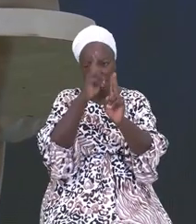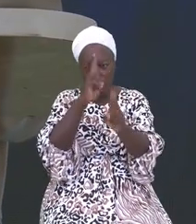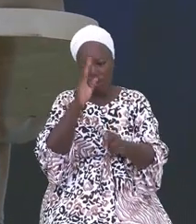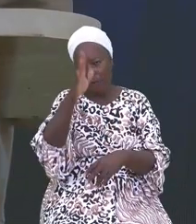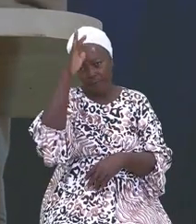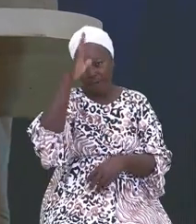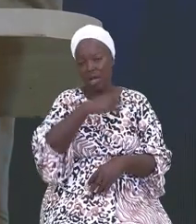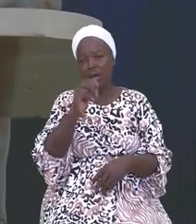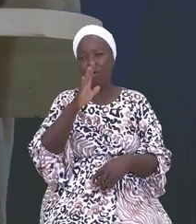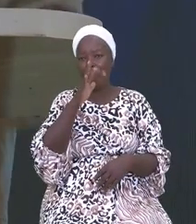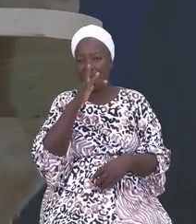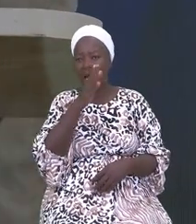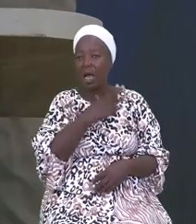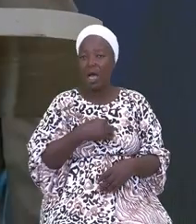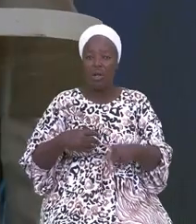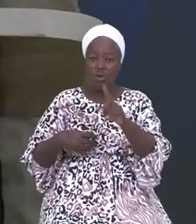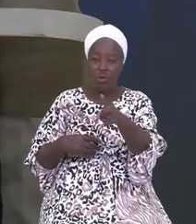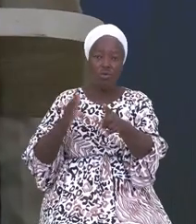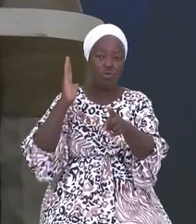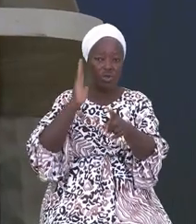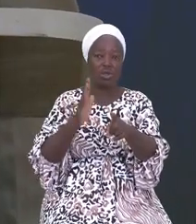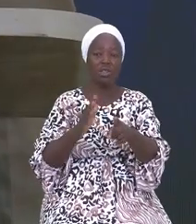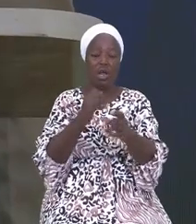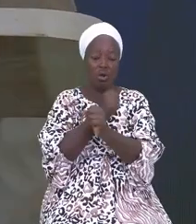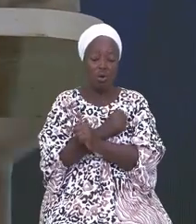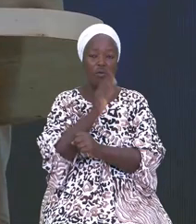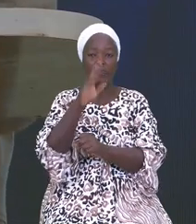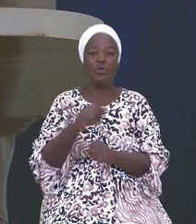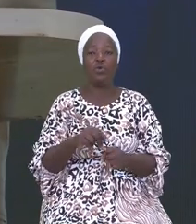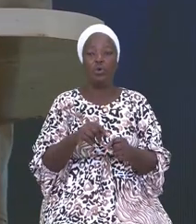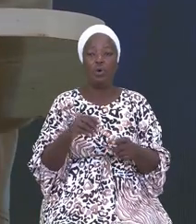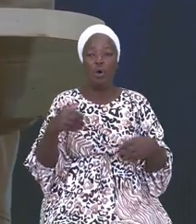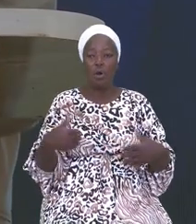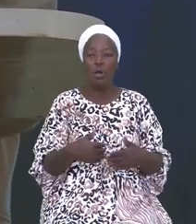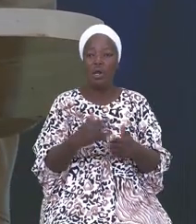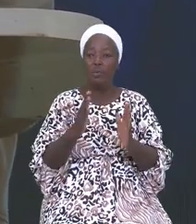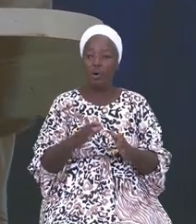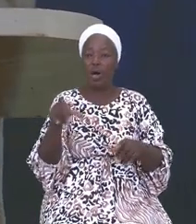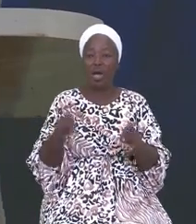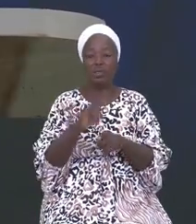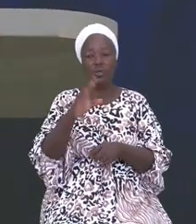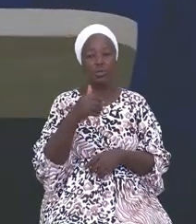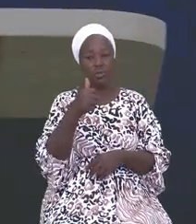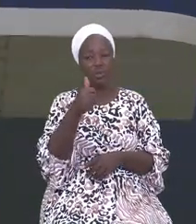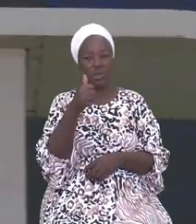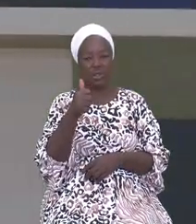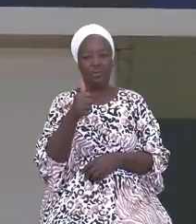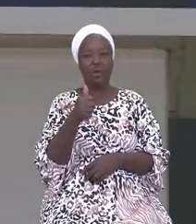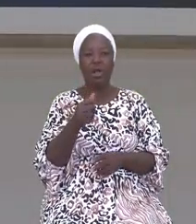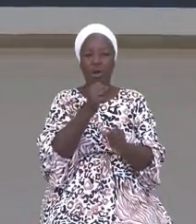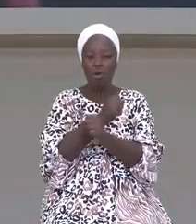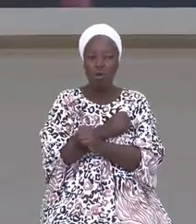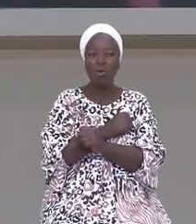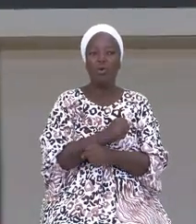thy mother, and thou shalt love thy neighbor as thyself. Love thy